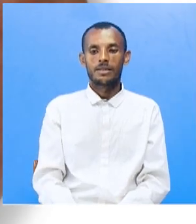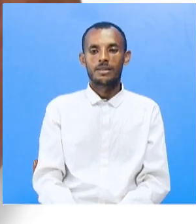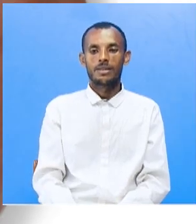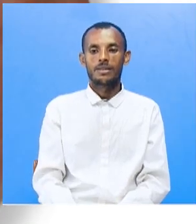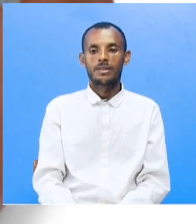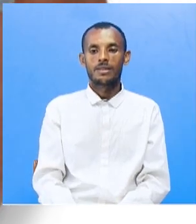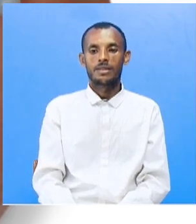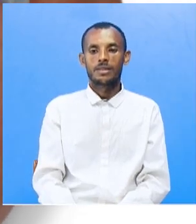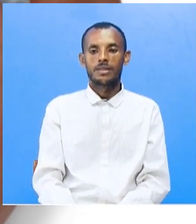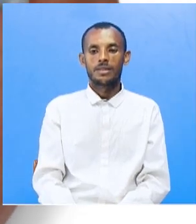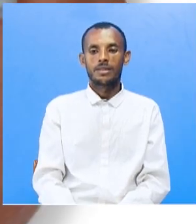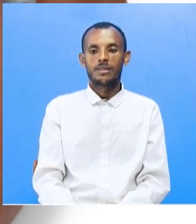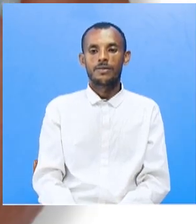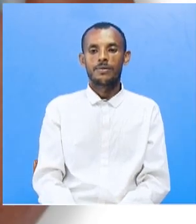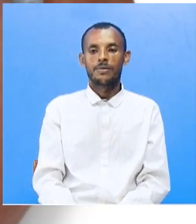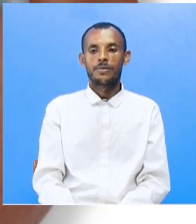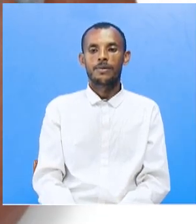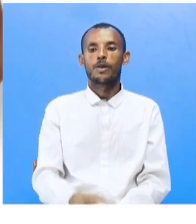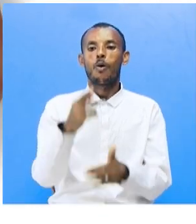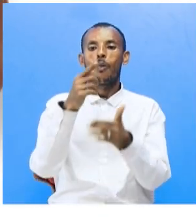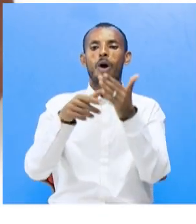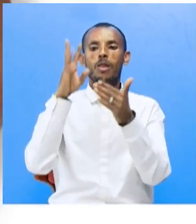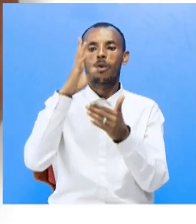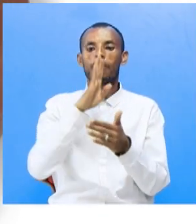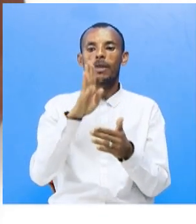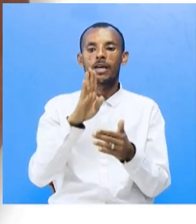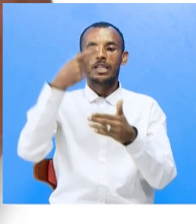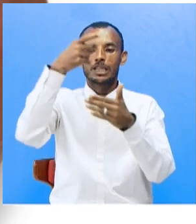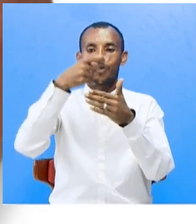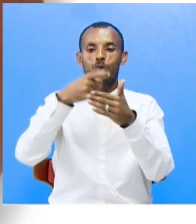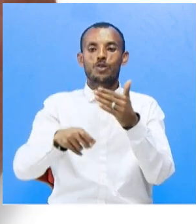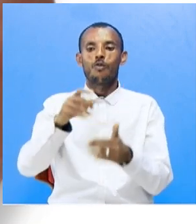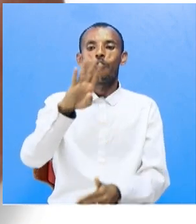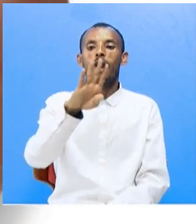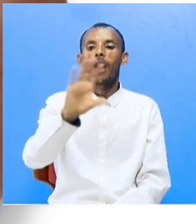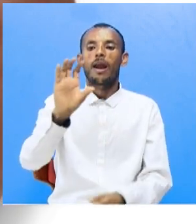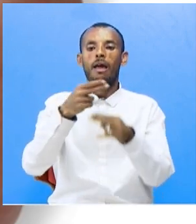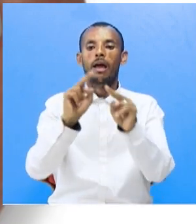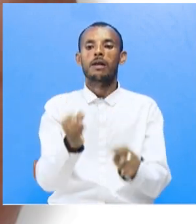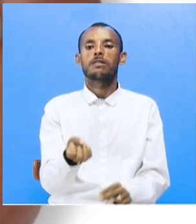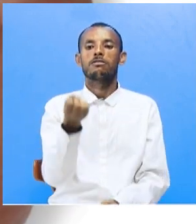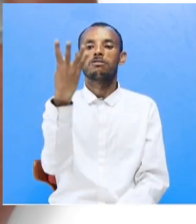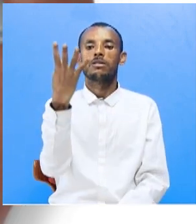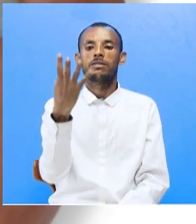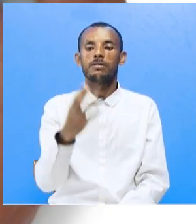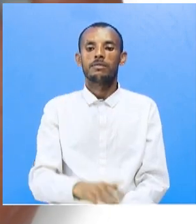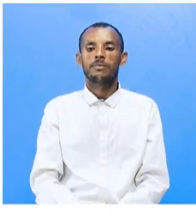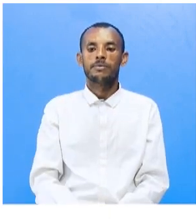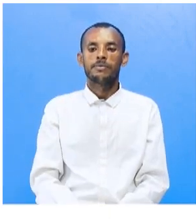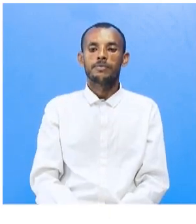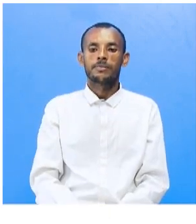10 birr. So what will be the cost of 400 eggs?